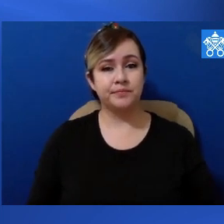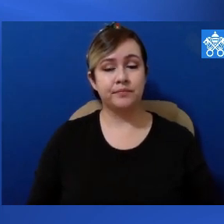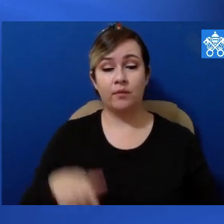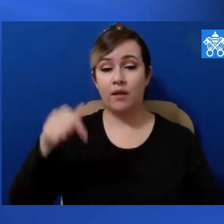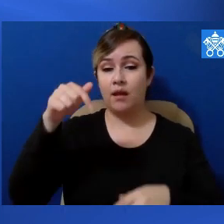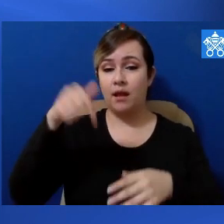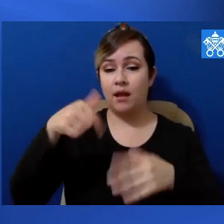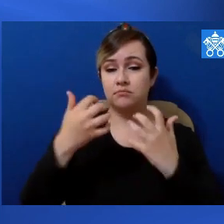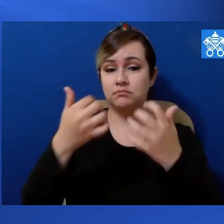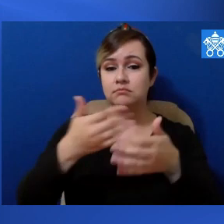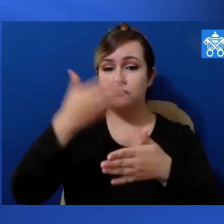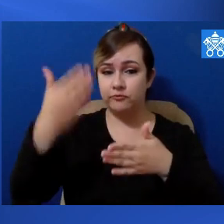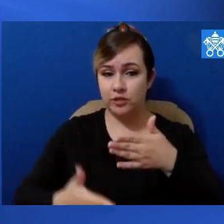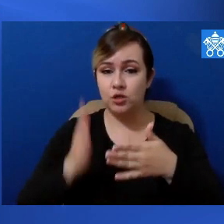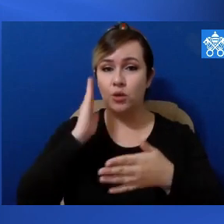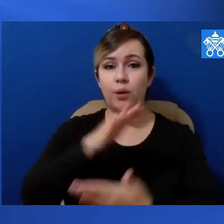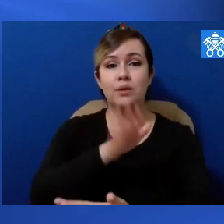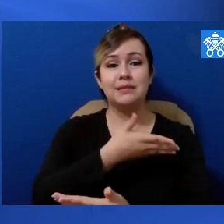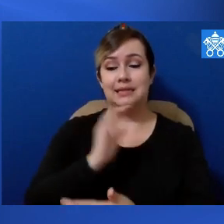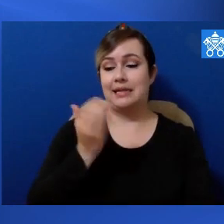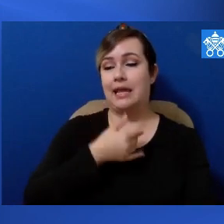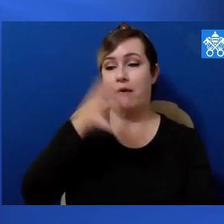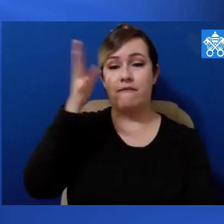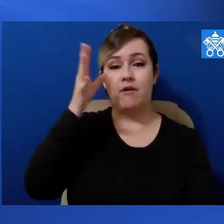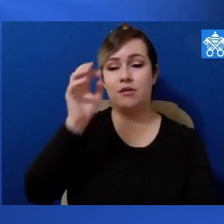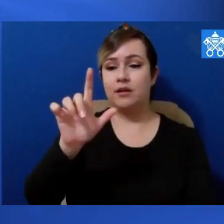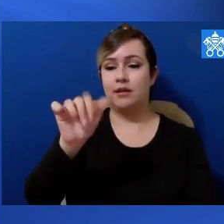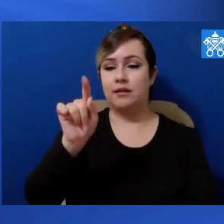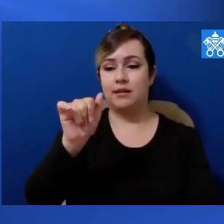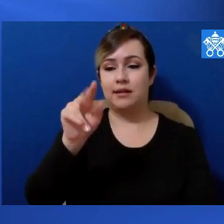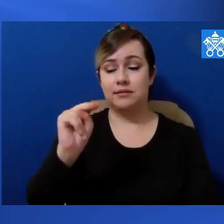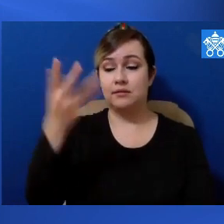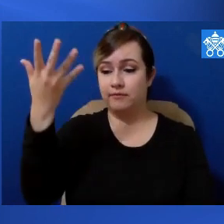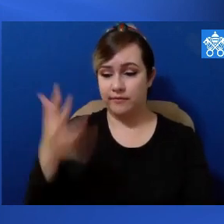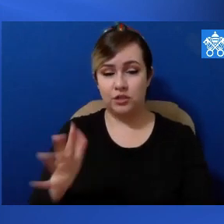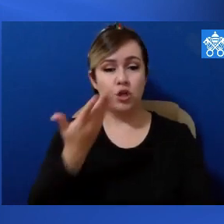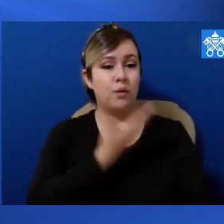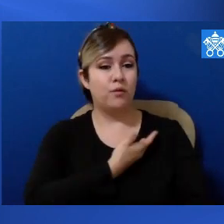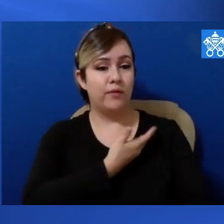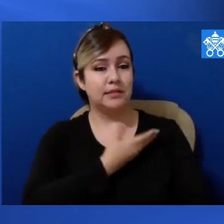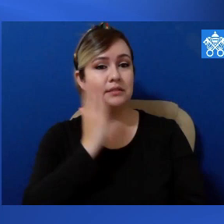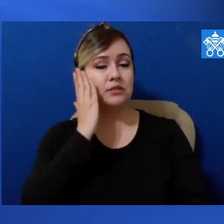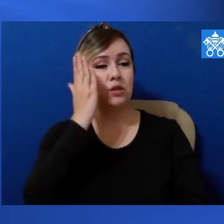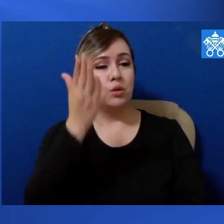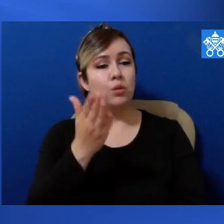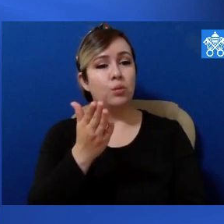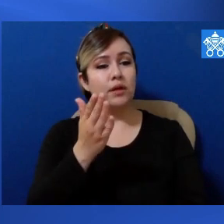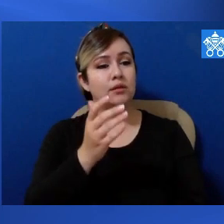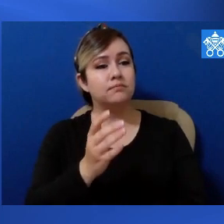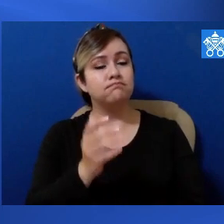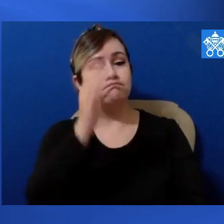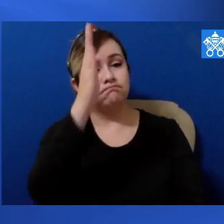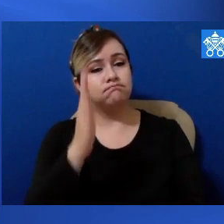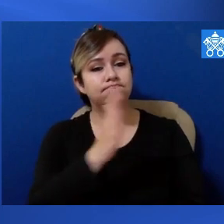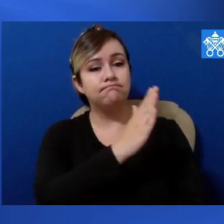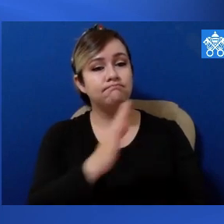Al final de este encuentro se cantará el Padre Nuestro en latín. Después, el Papa Francisco impartirá a todos los